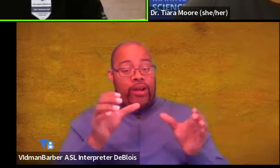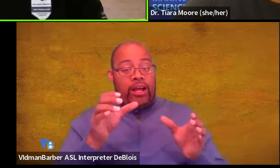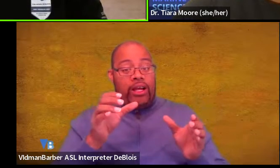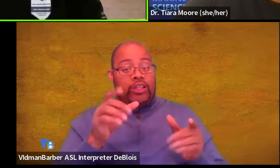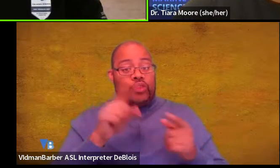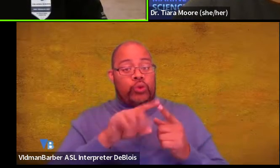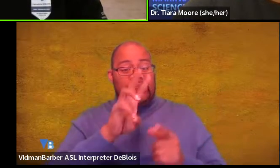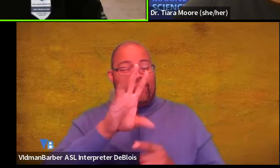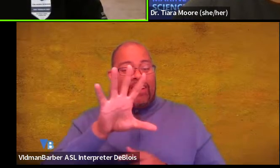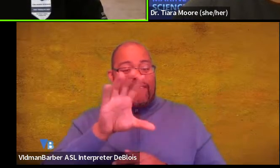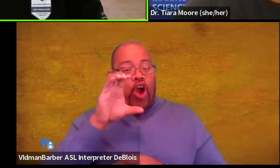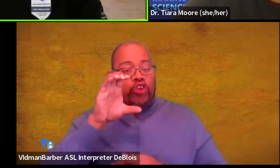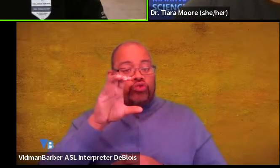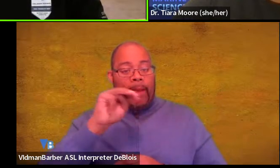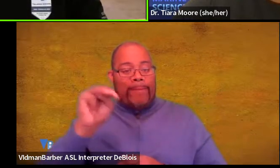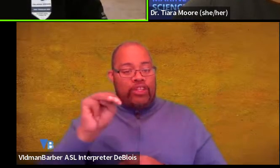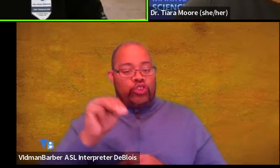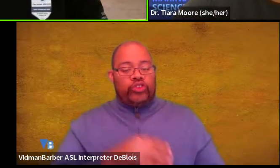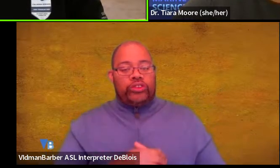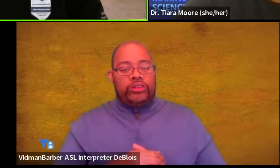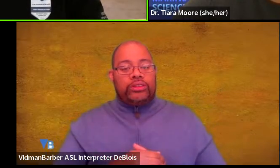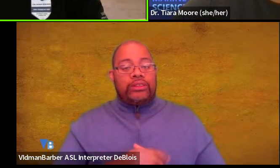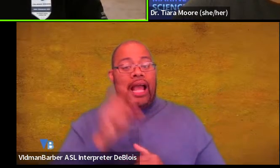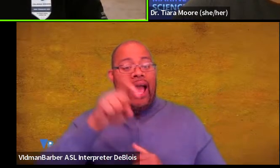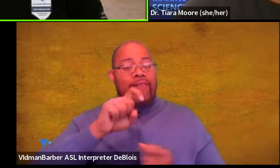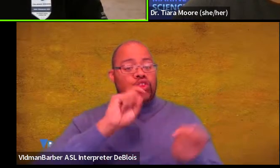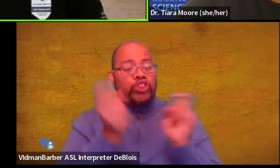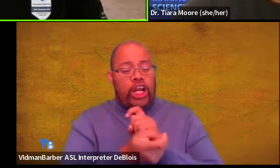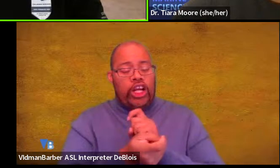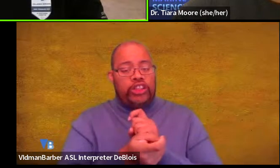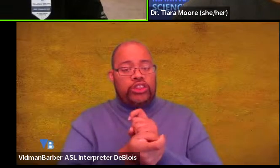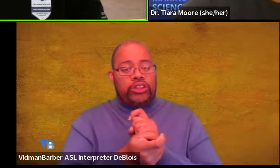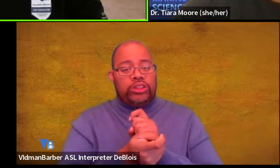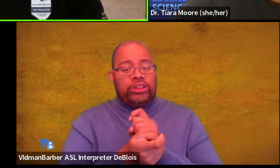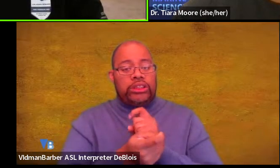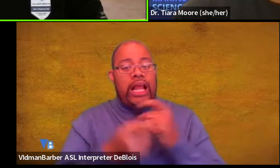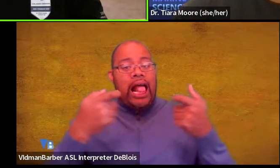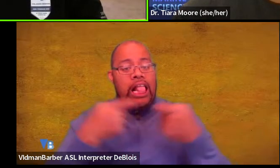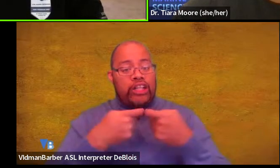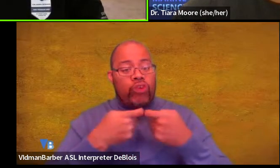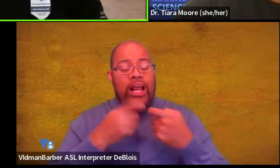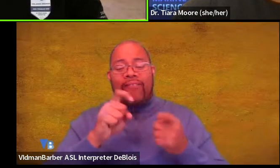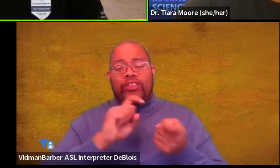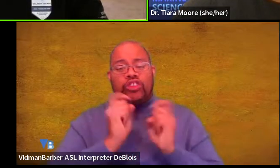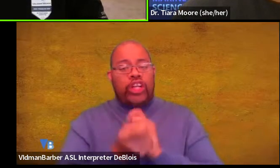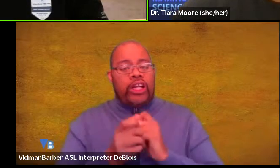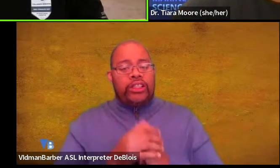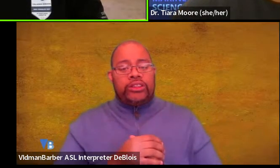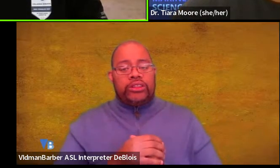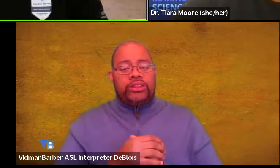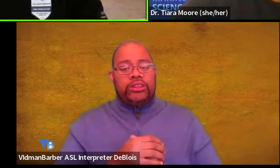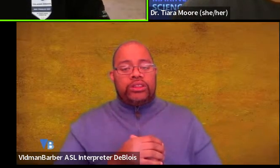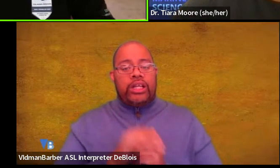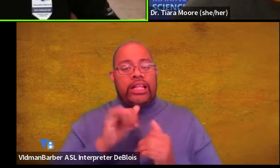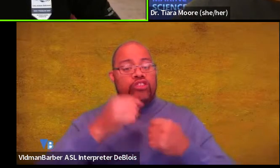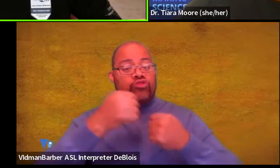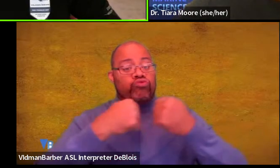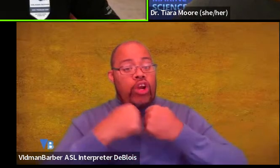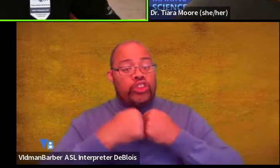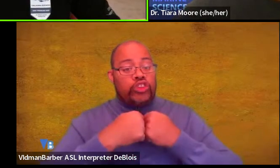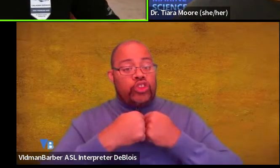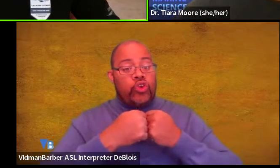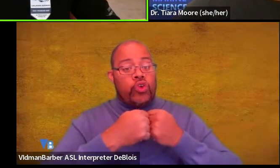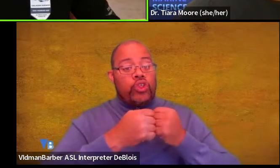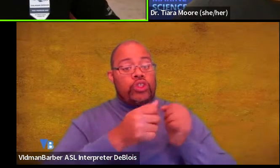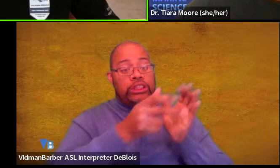to 6,500 meters. They had to change the electronics. They had to change the structure of the